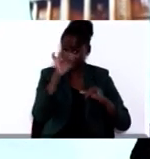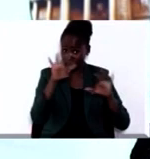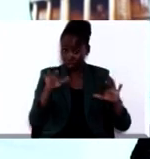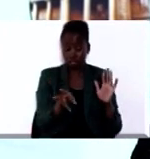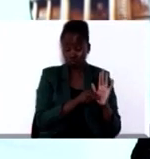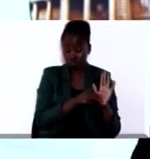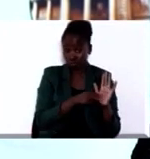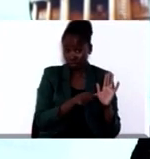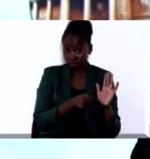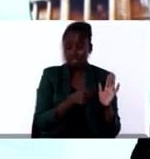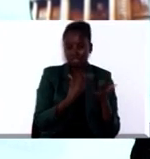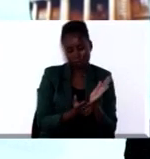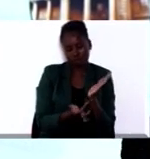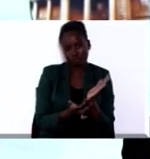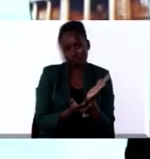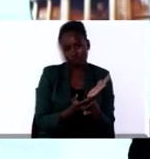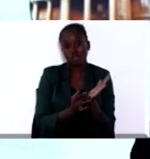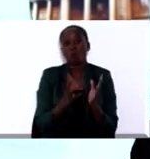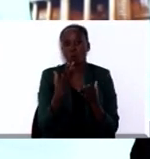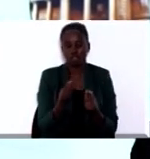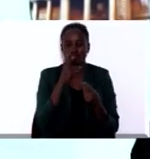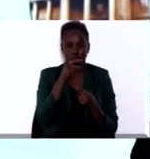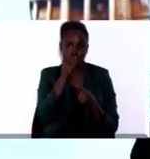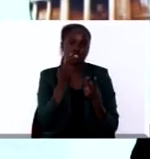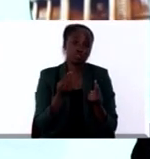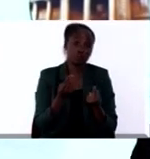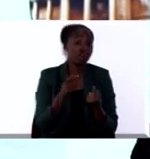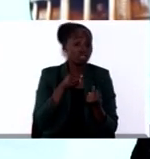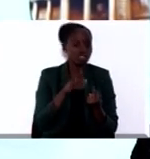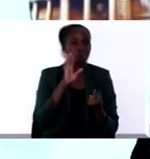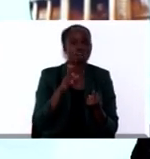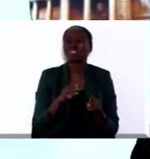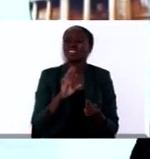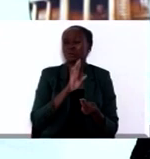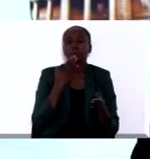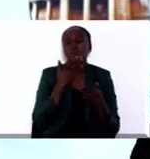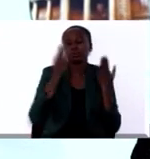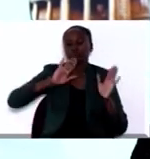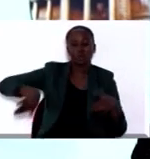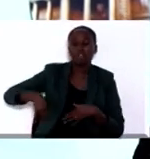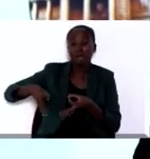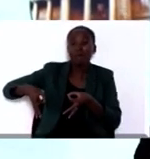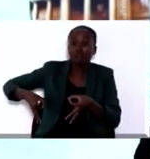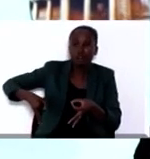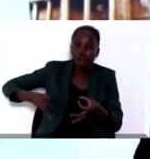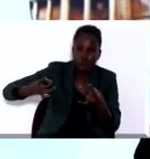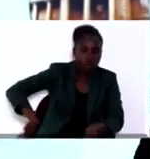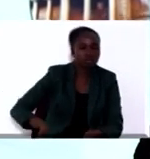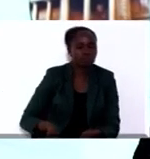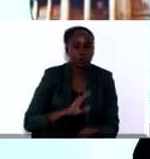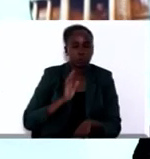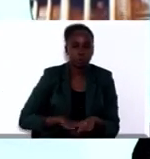will be digitized in Gauteng, and we would have done away with paper files that often get lost.